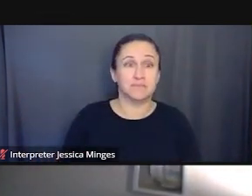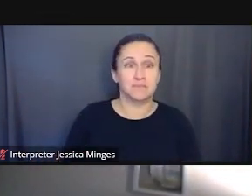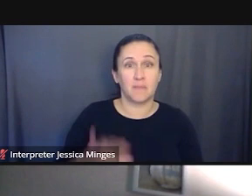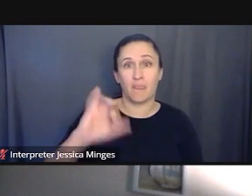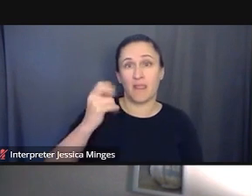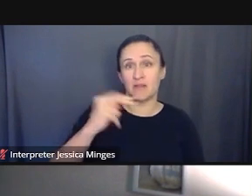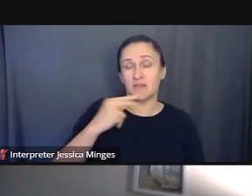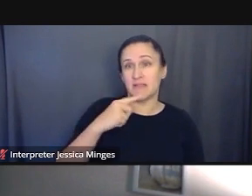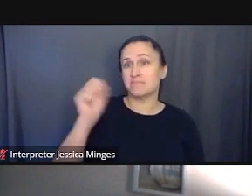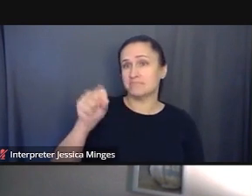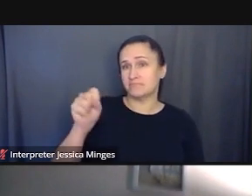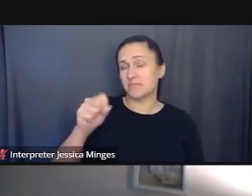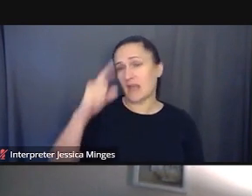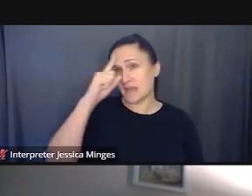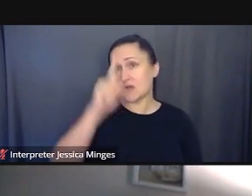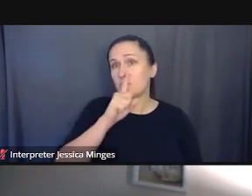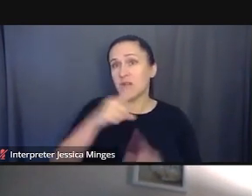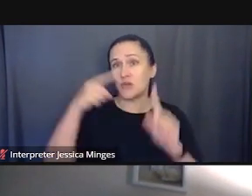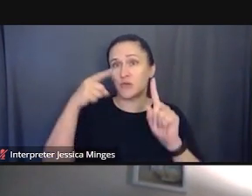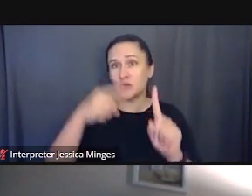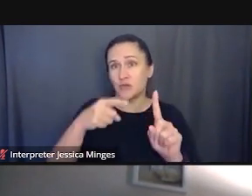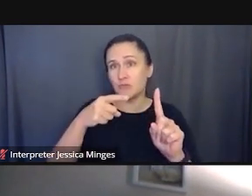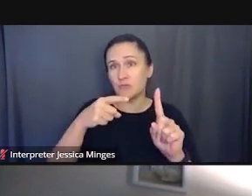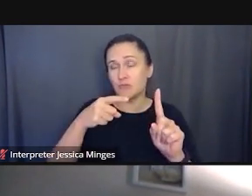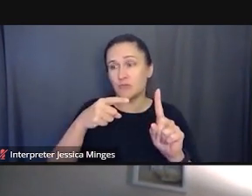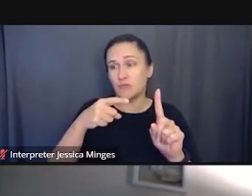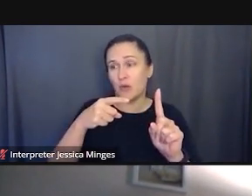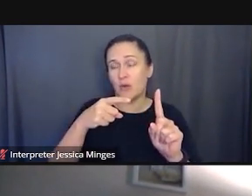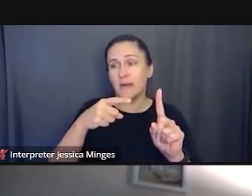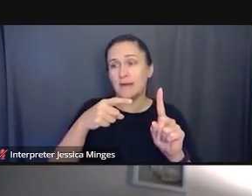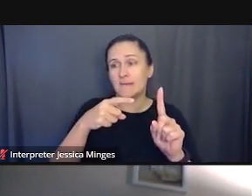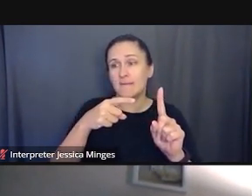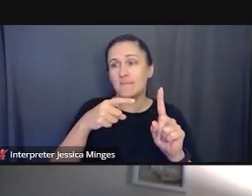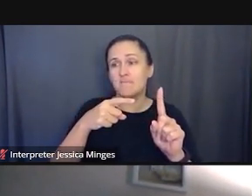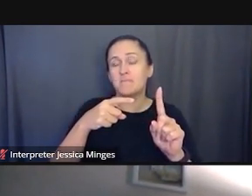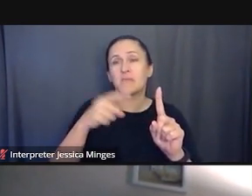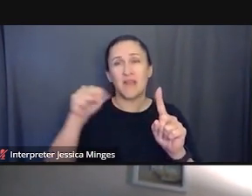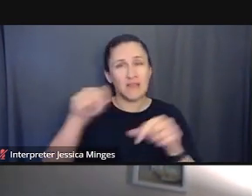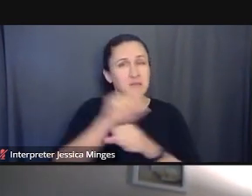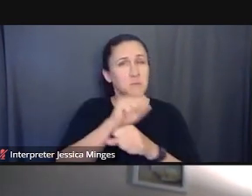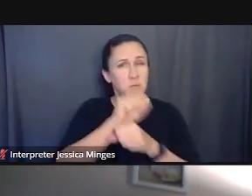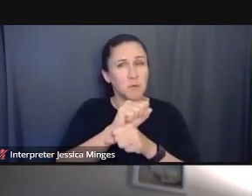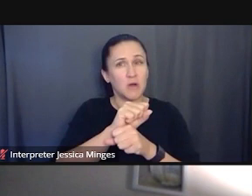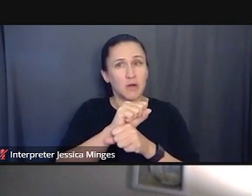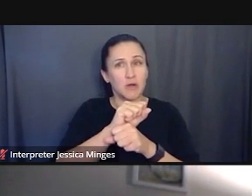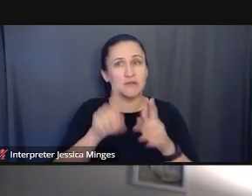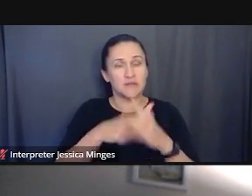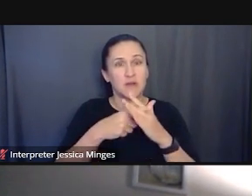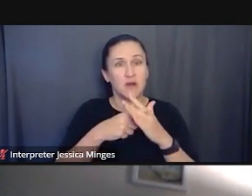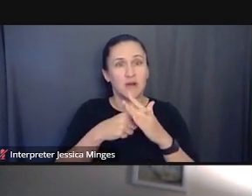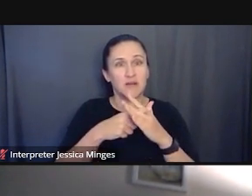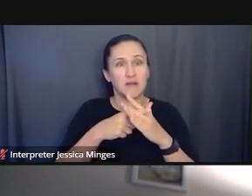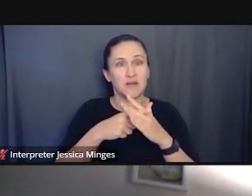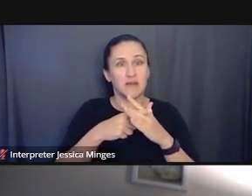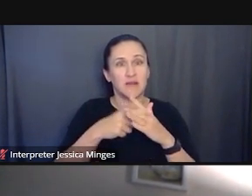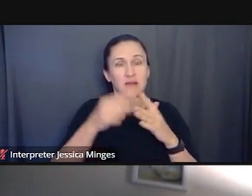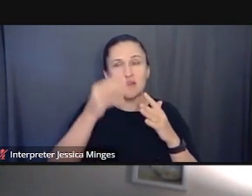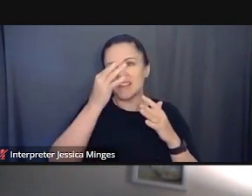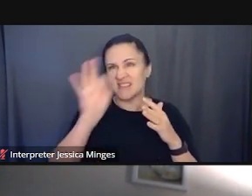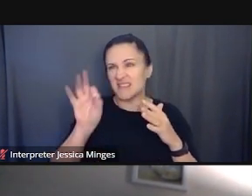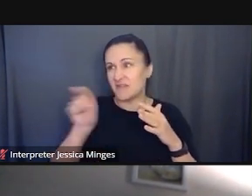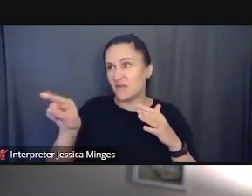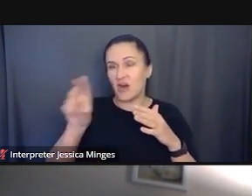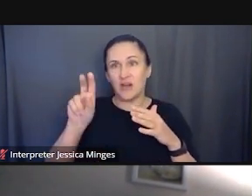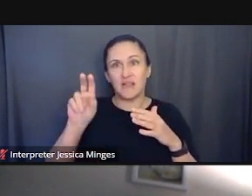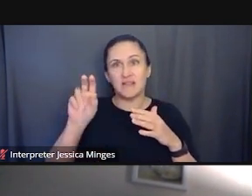Jim, I think a really good point that brings up is this work actually started in a state not too far away from y'all, South Carolina.